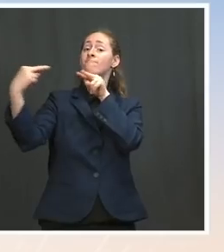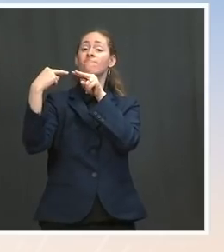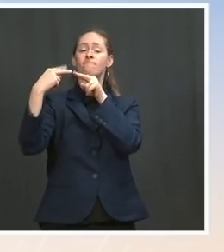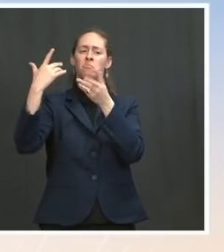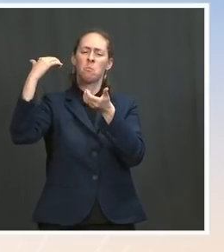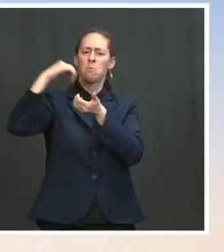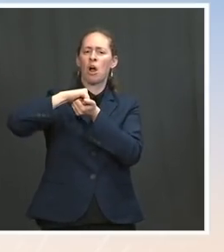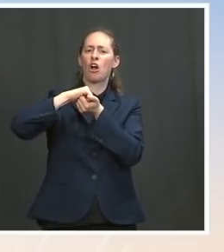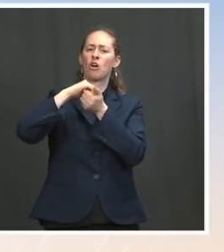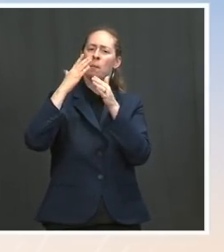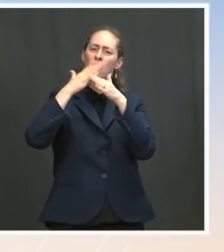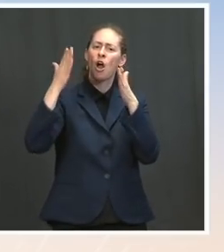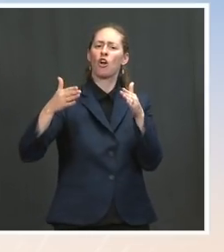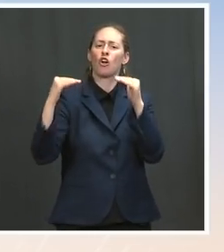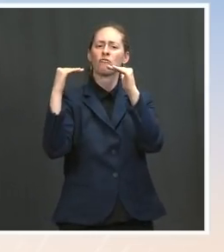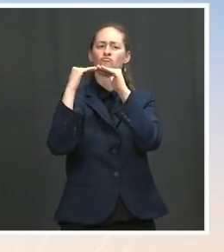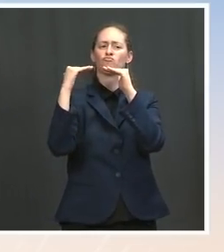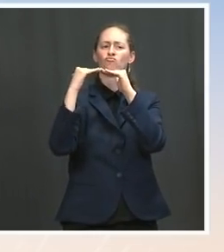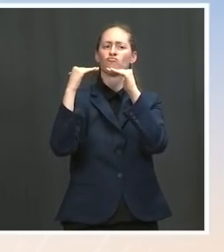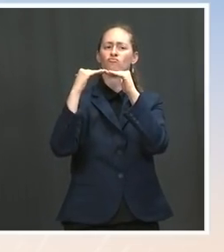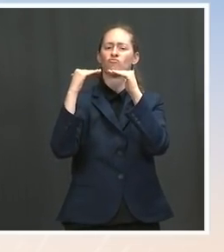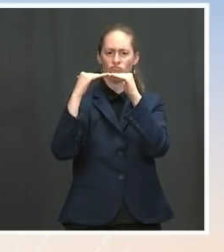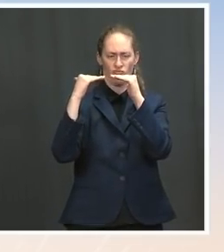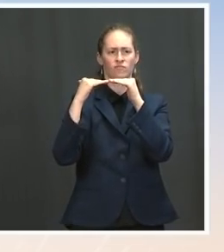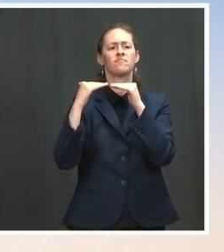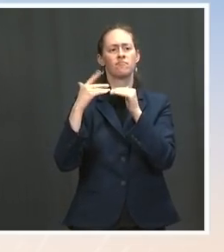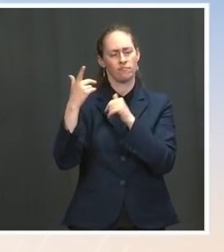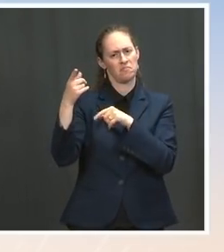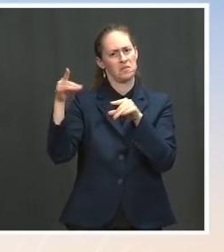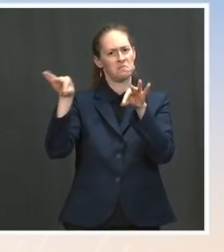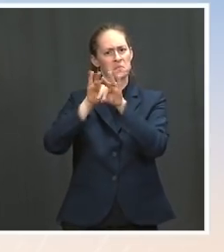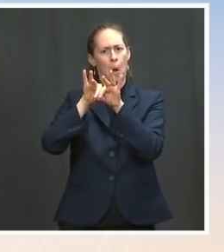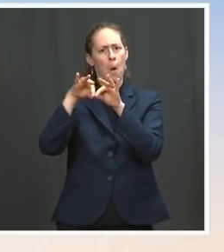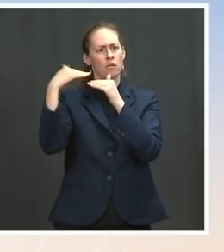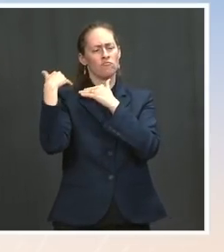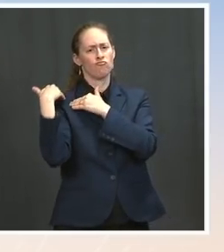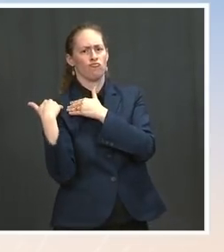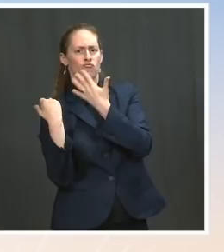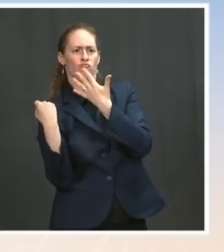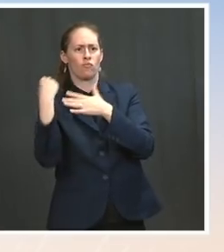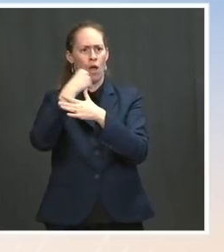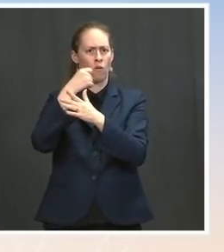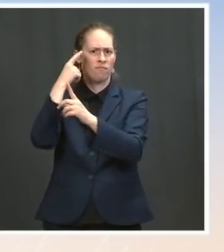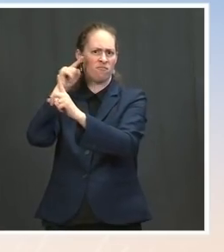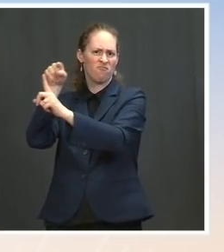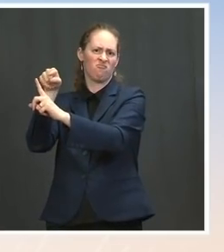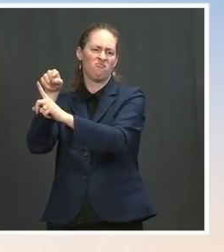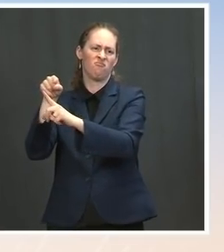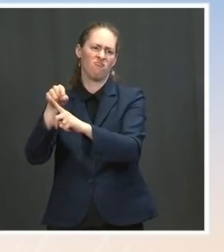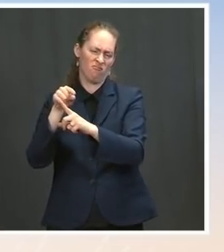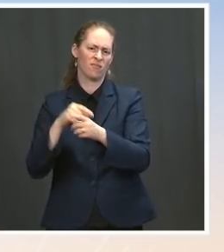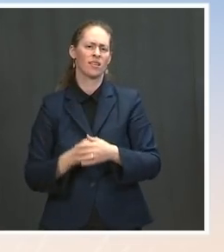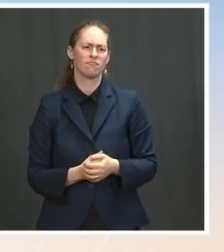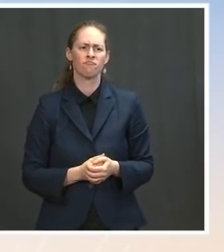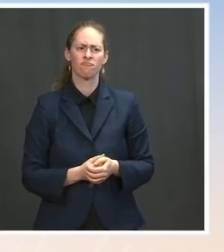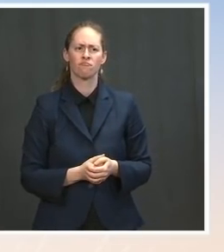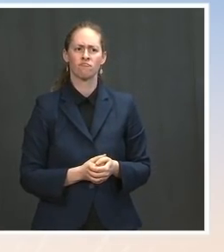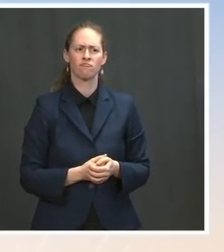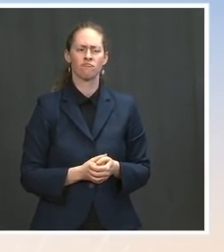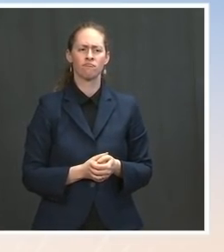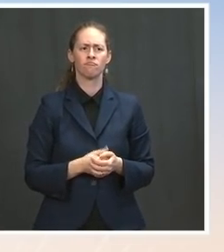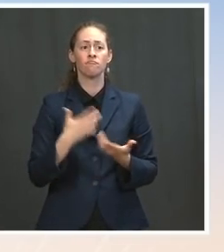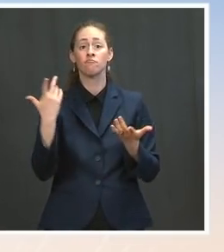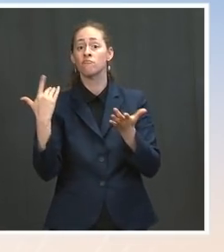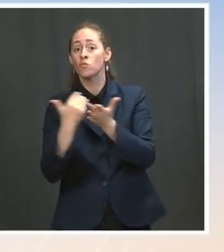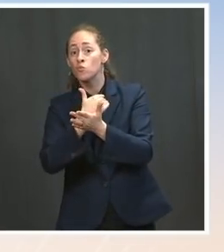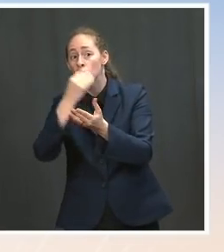and looking forward to her taking on this important initiative, something that's a priority to him as well. And I'm sure he'll be regularly updated on her progress. Does he expect the